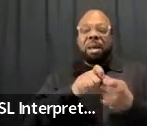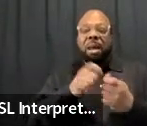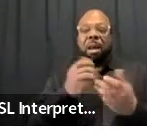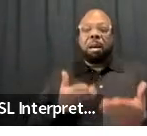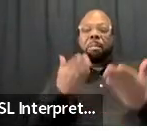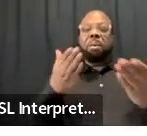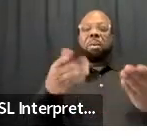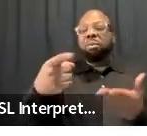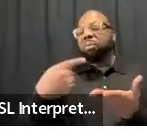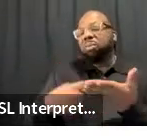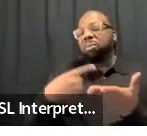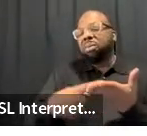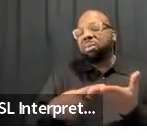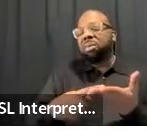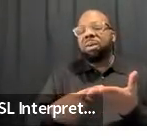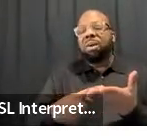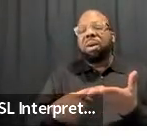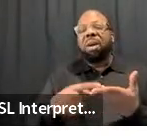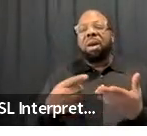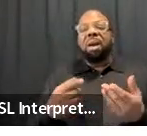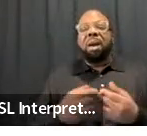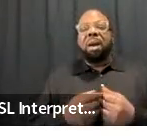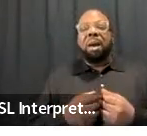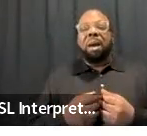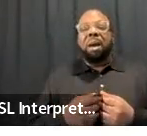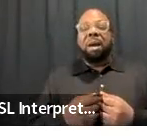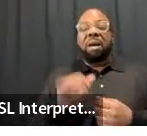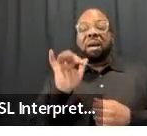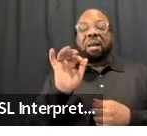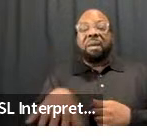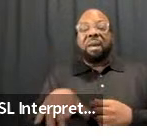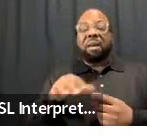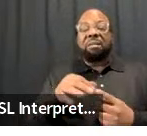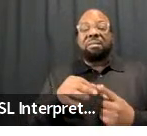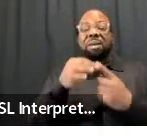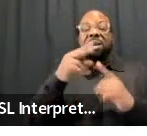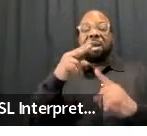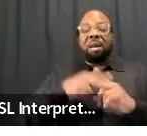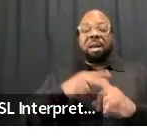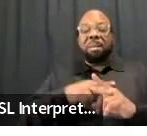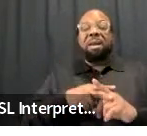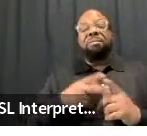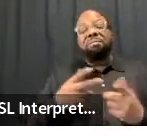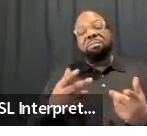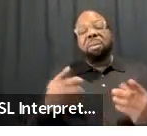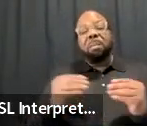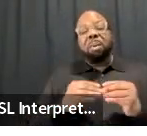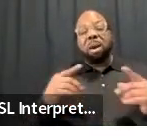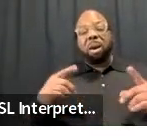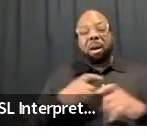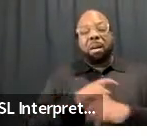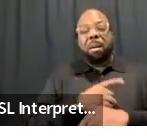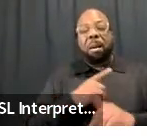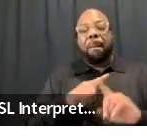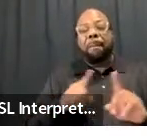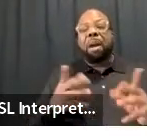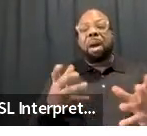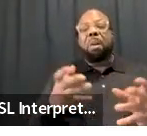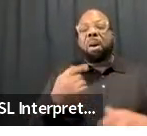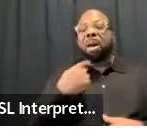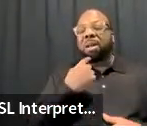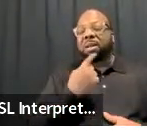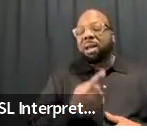unique sort of idiosyncrasies to that particular application that were complicated. But I just want to say